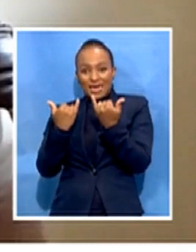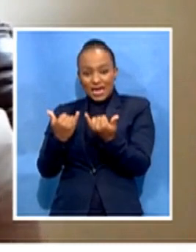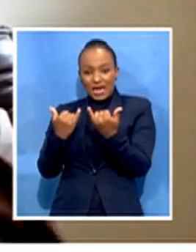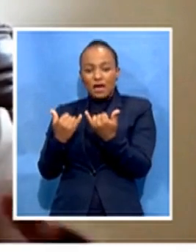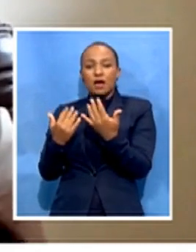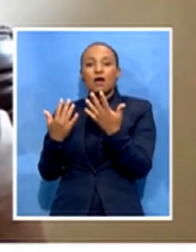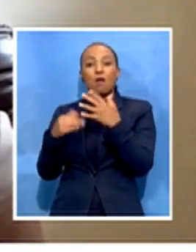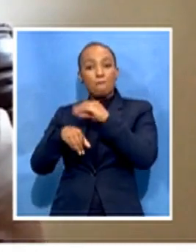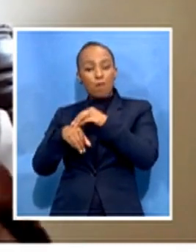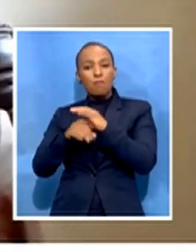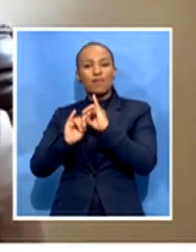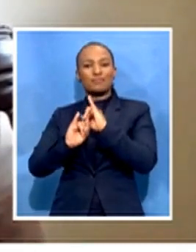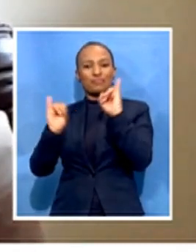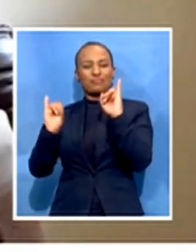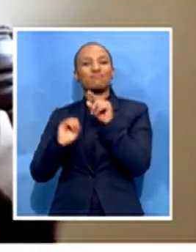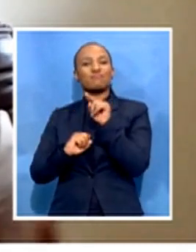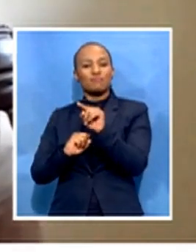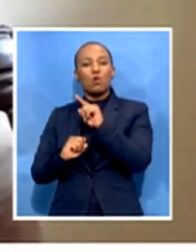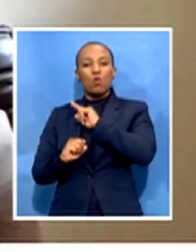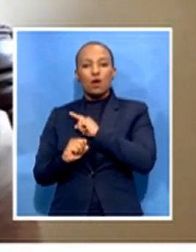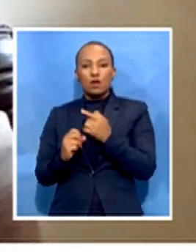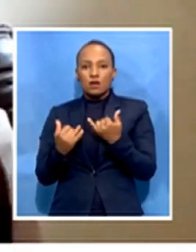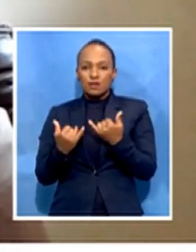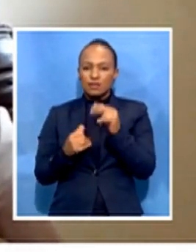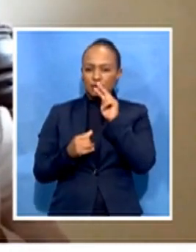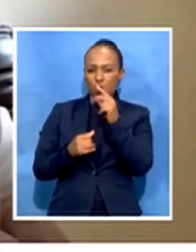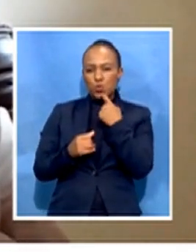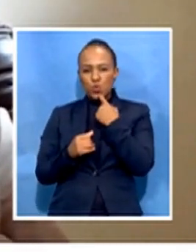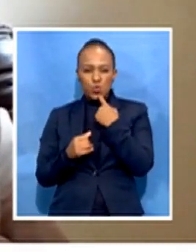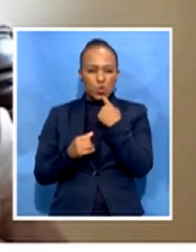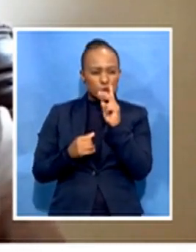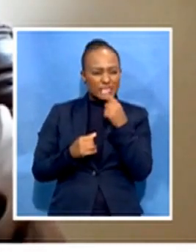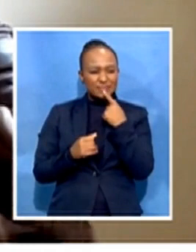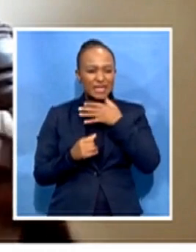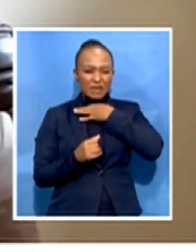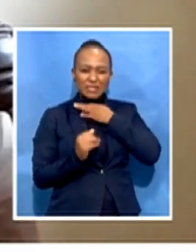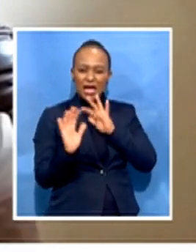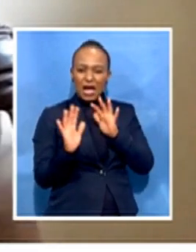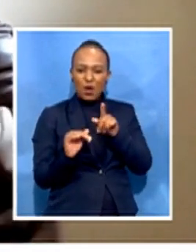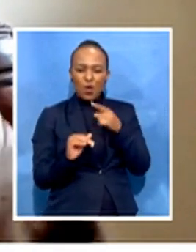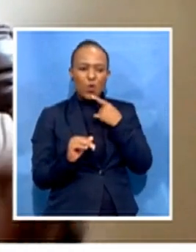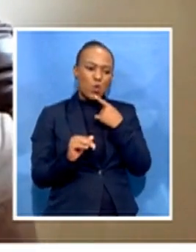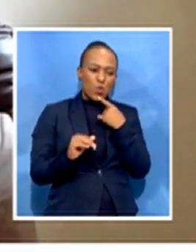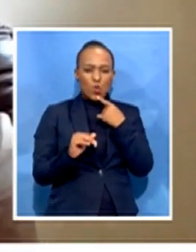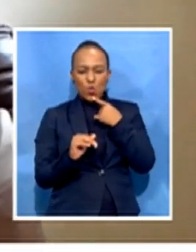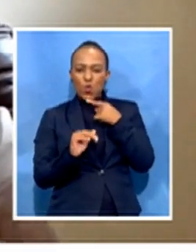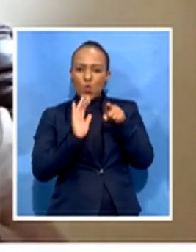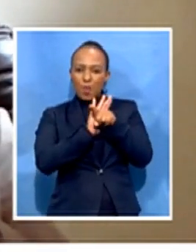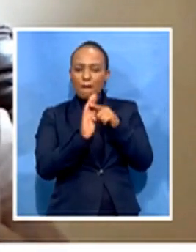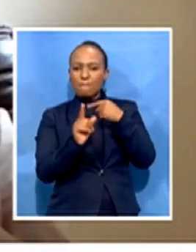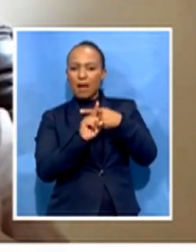and we're therefore looking at all the risks, and the disadvantages of the illegal imports and the